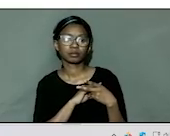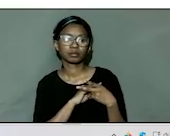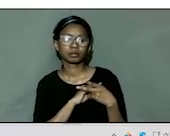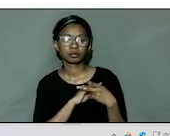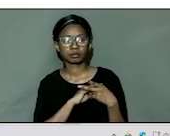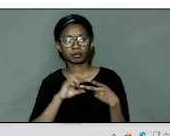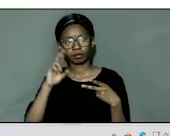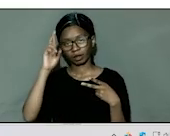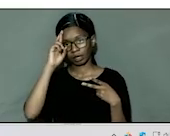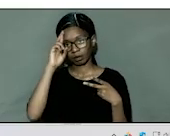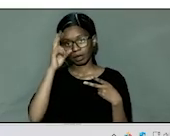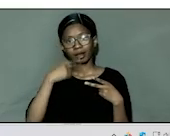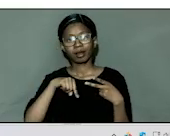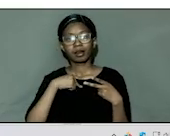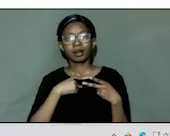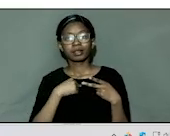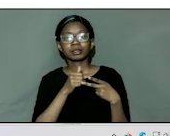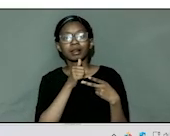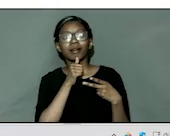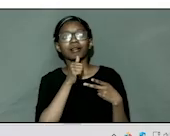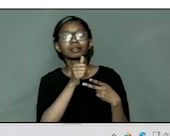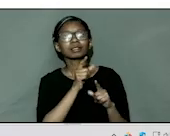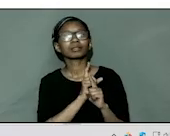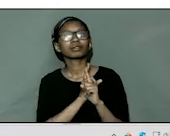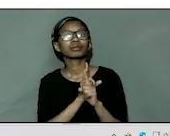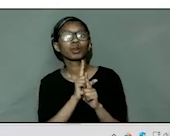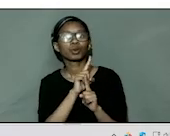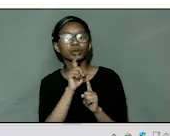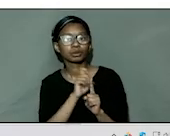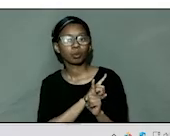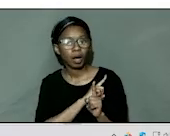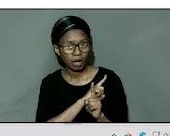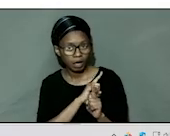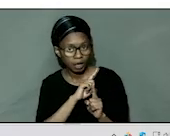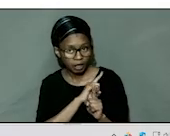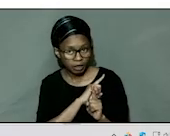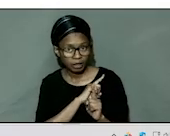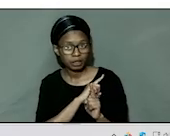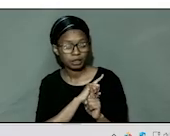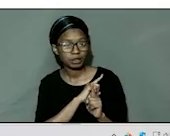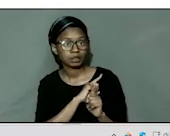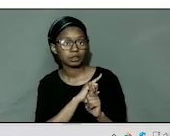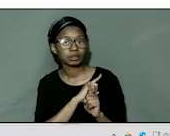Remember, we answer according to the question. Why?